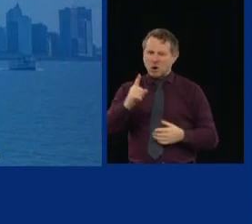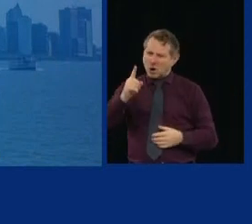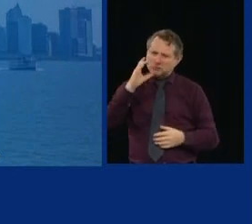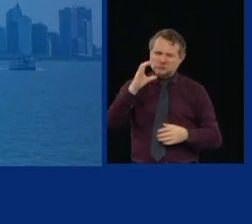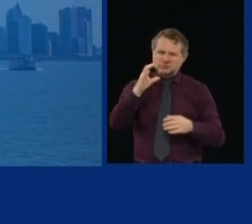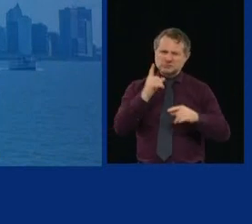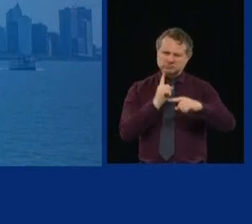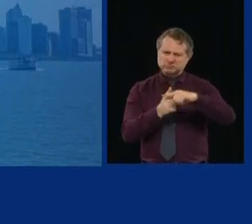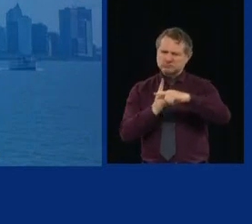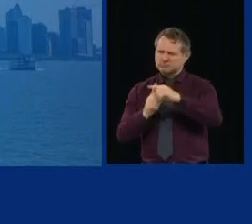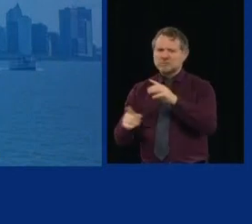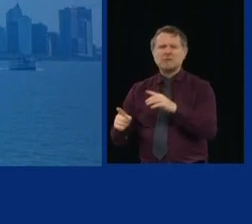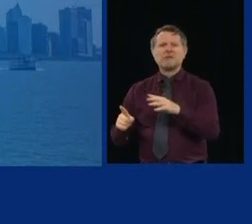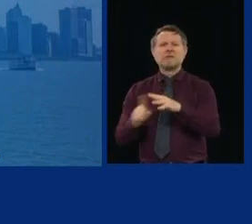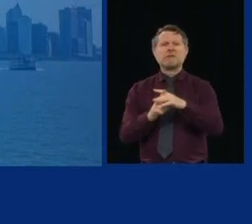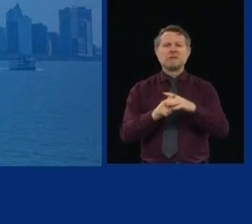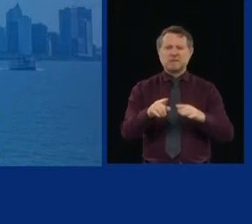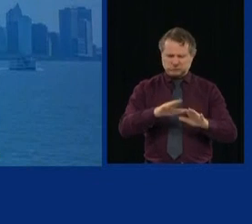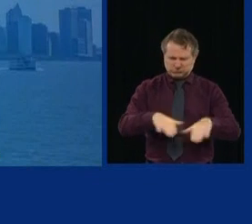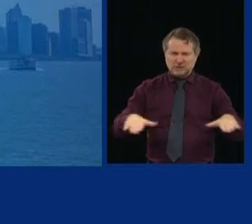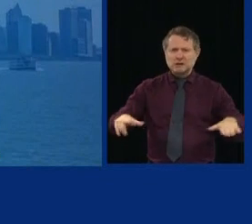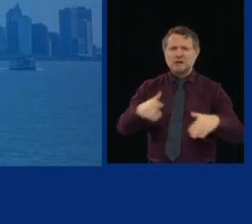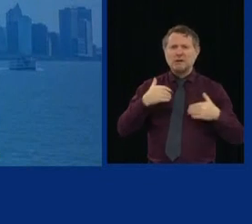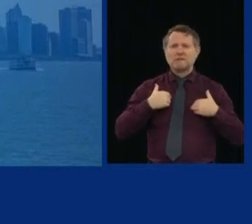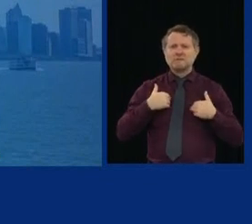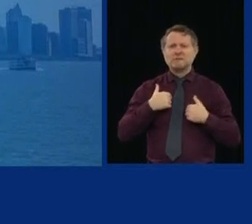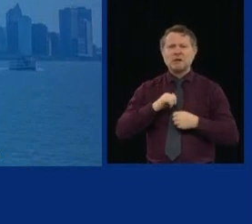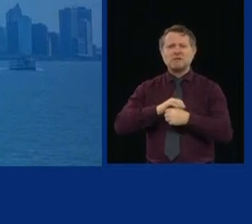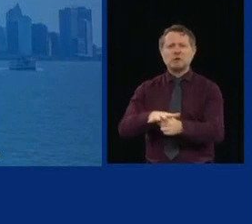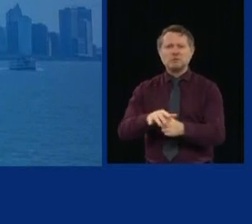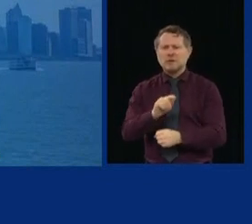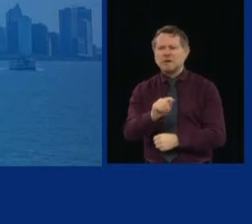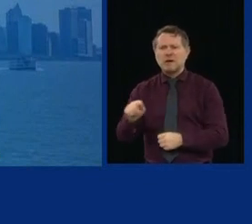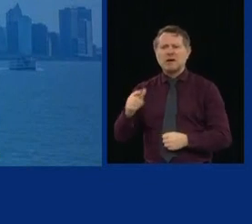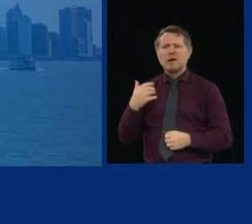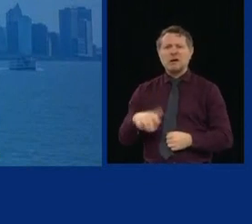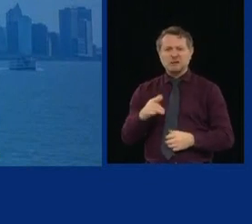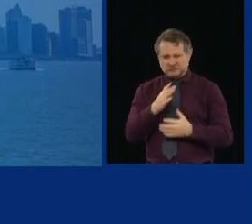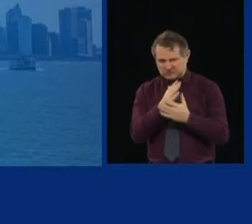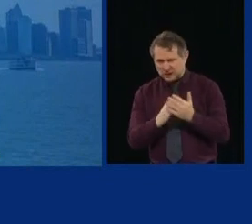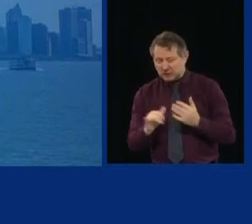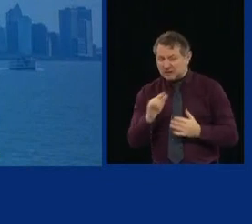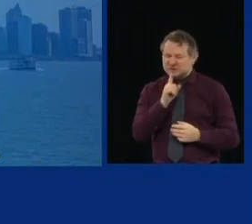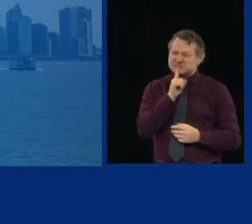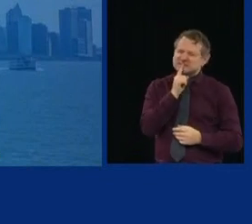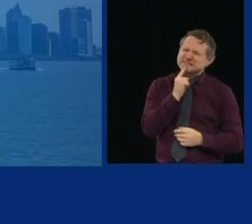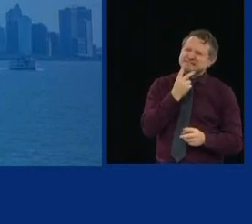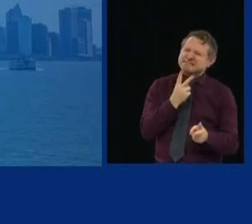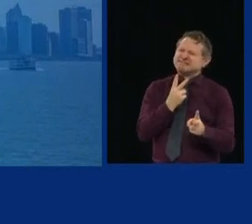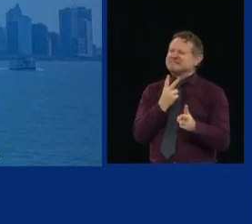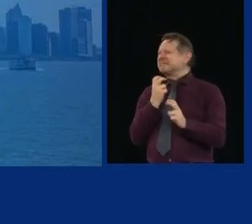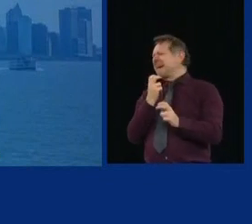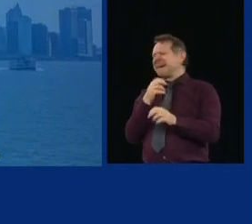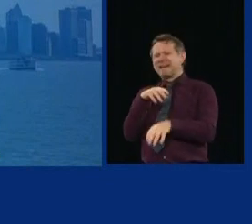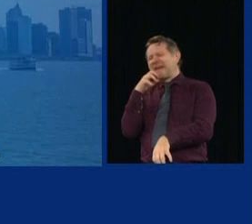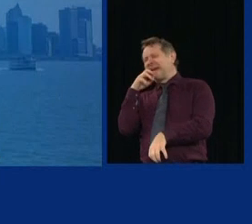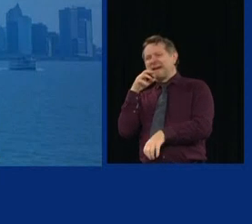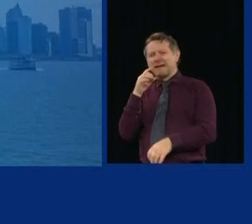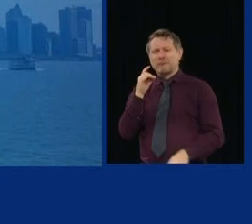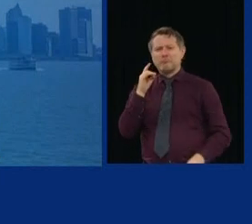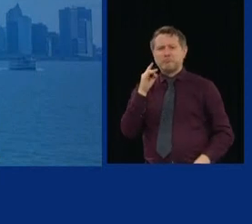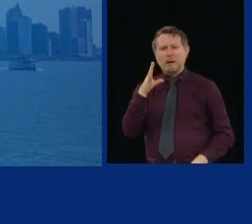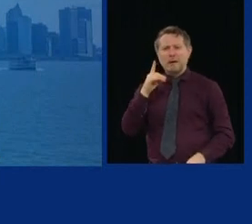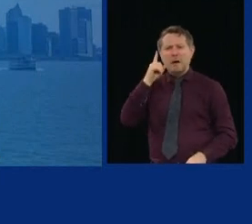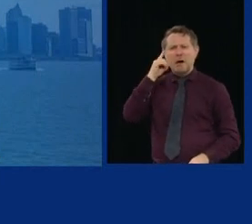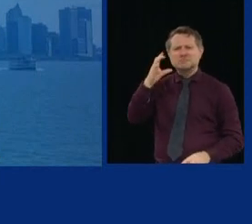by the virus, and some of them very serious. And that 100 cases,